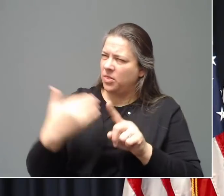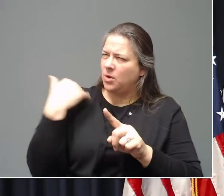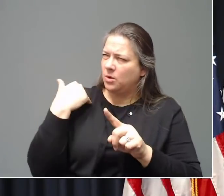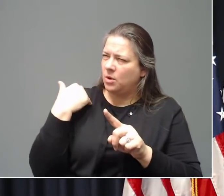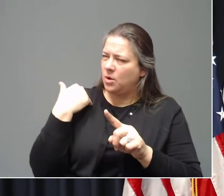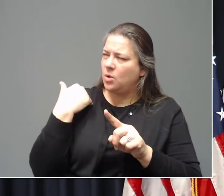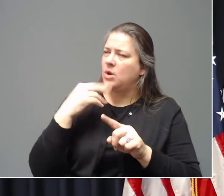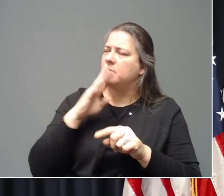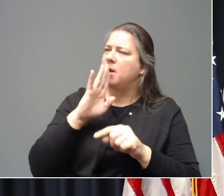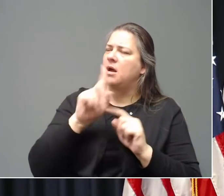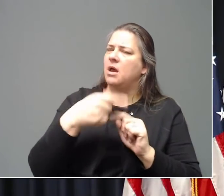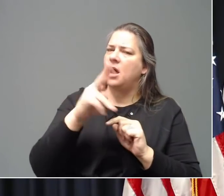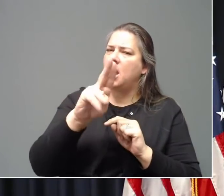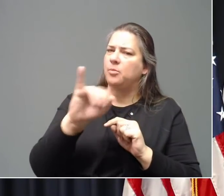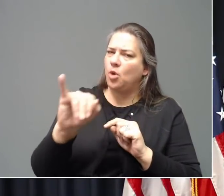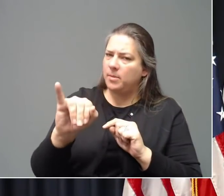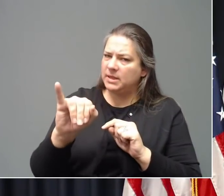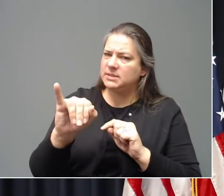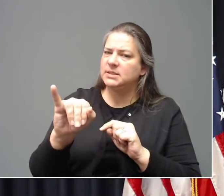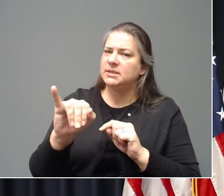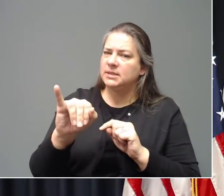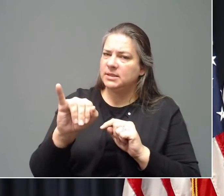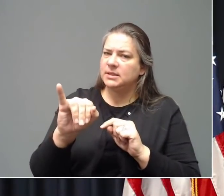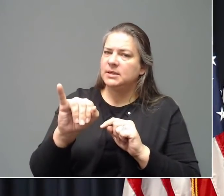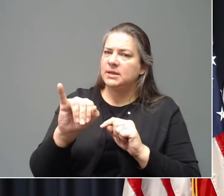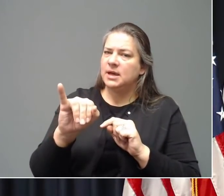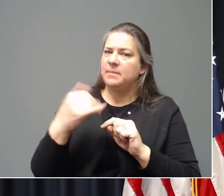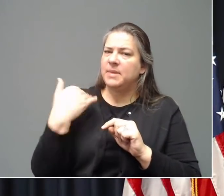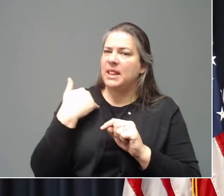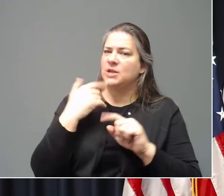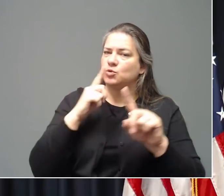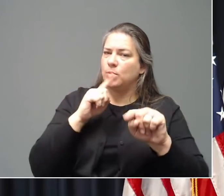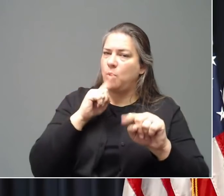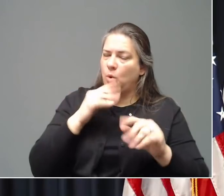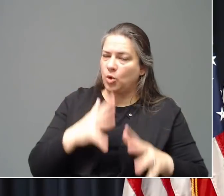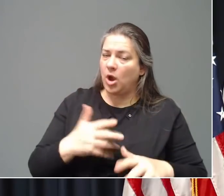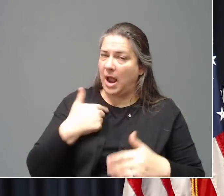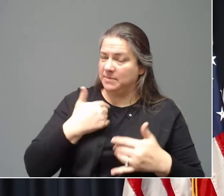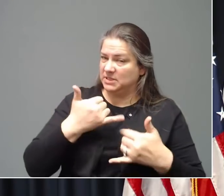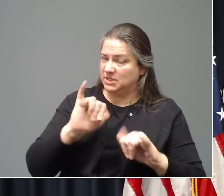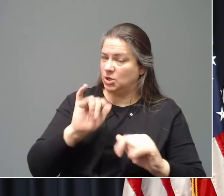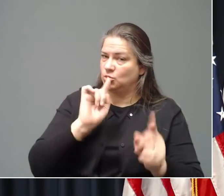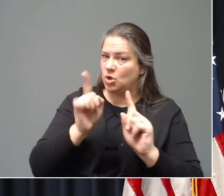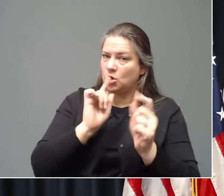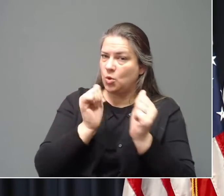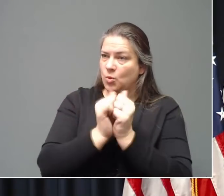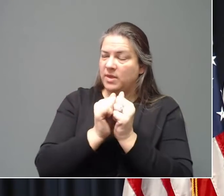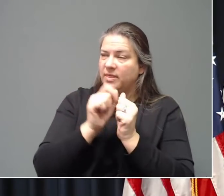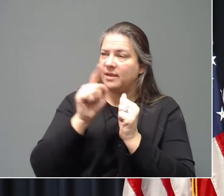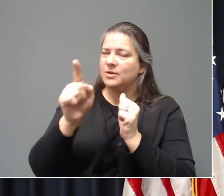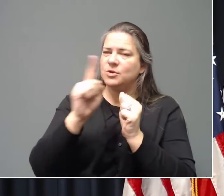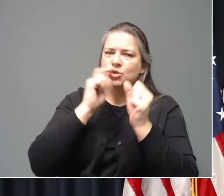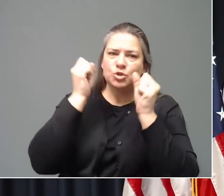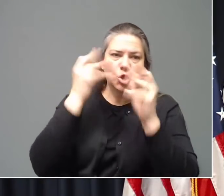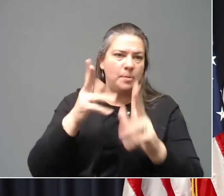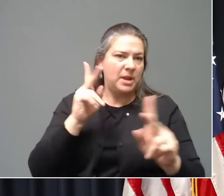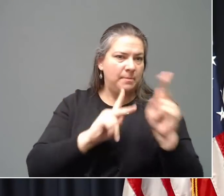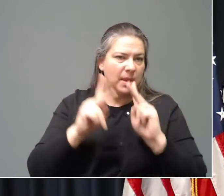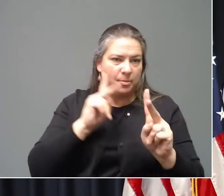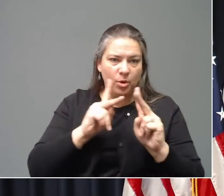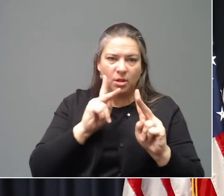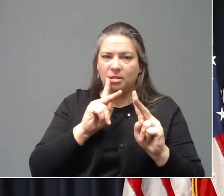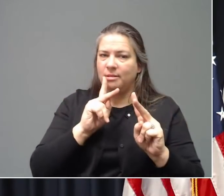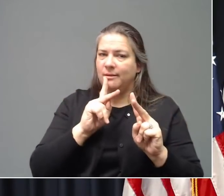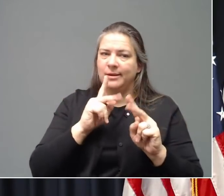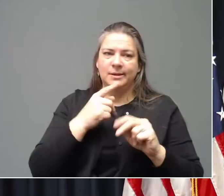and kind of piggyback off the last reporter there. I'm still talking to so many people that are still